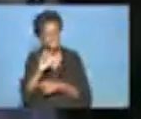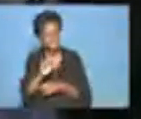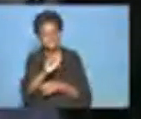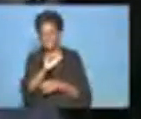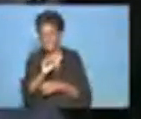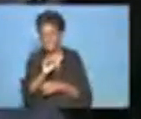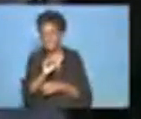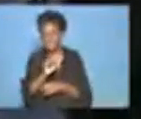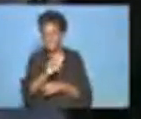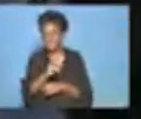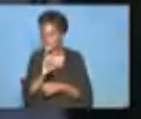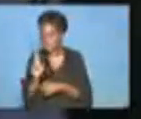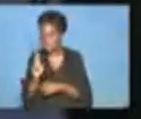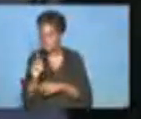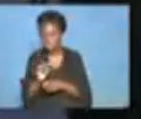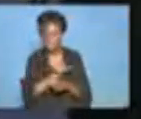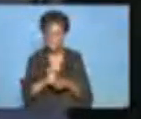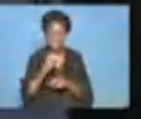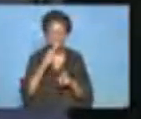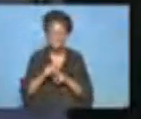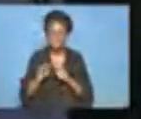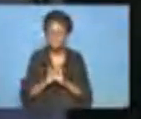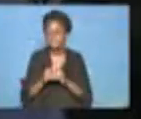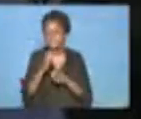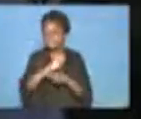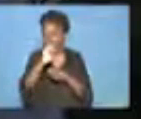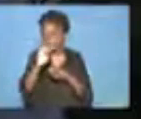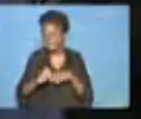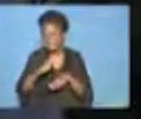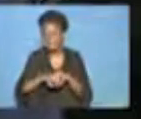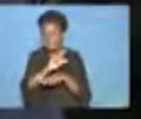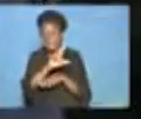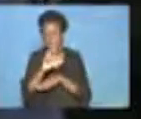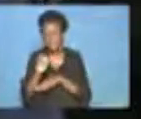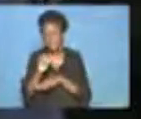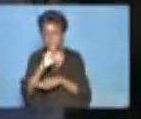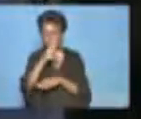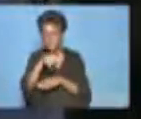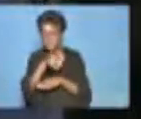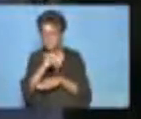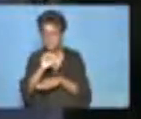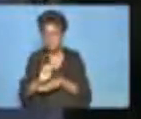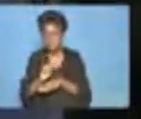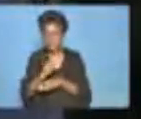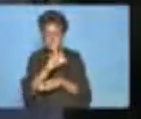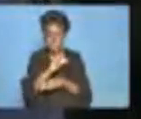BUSAUW industrial agreement expired on the 30th of June